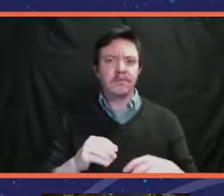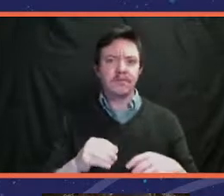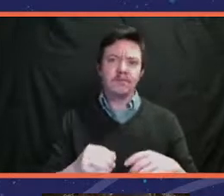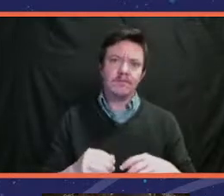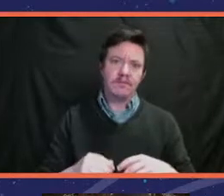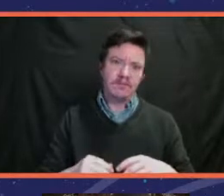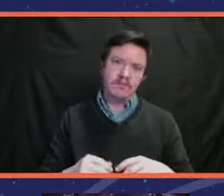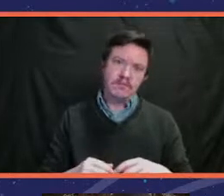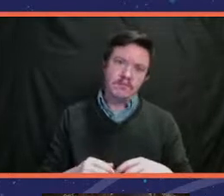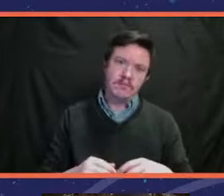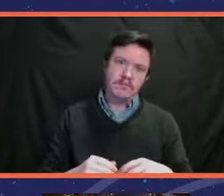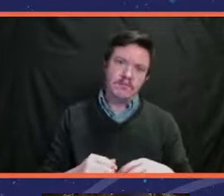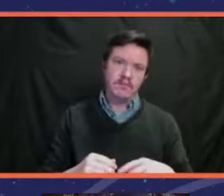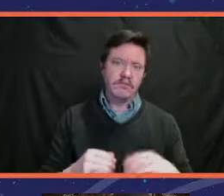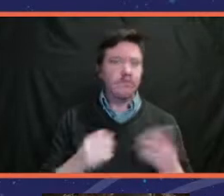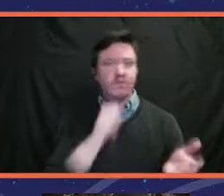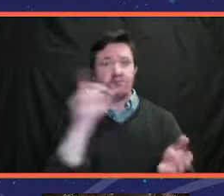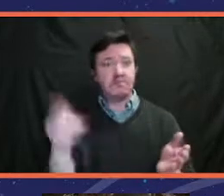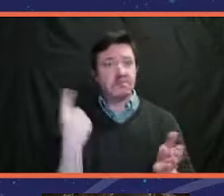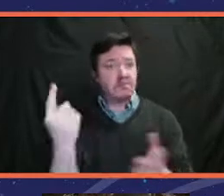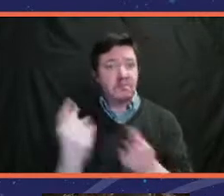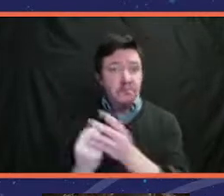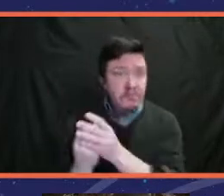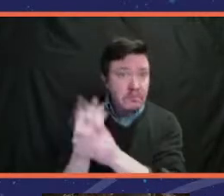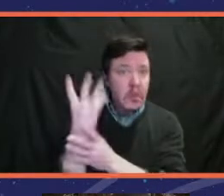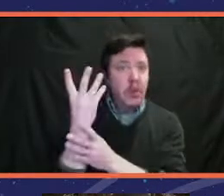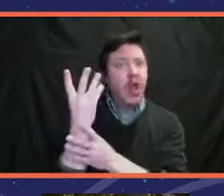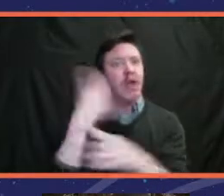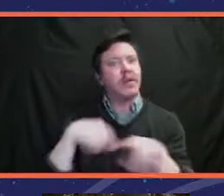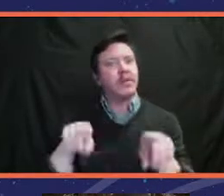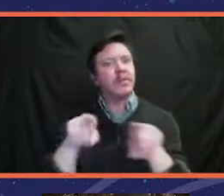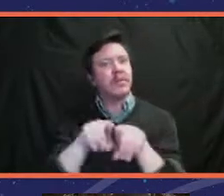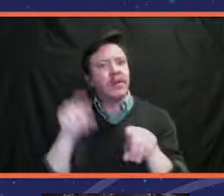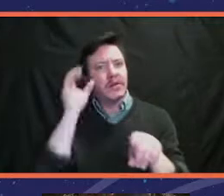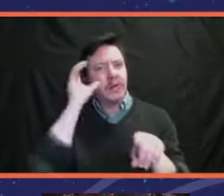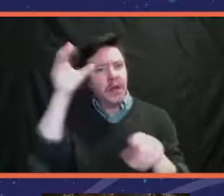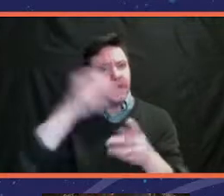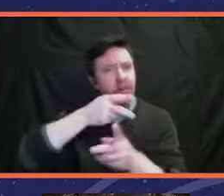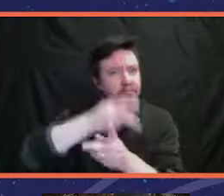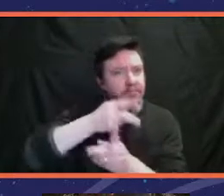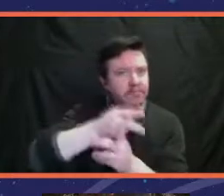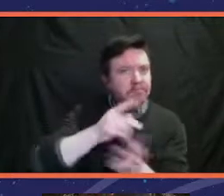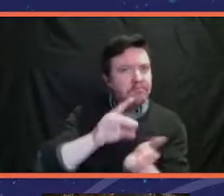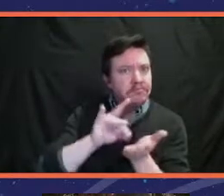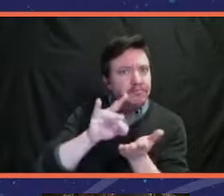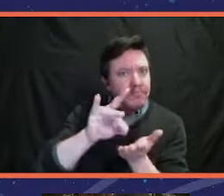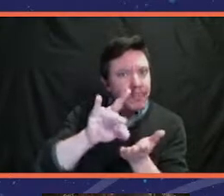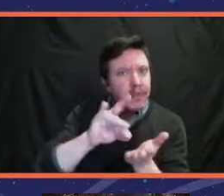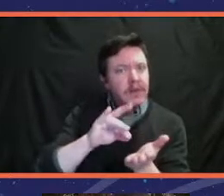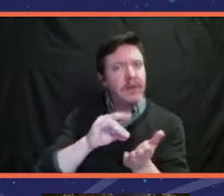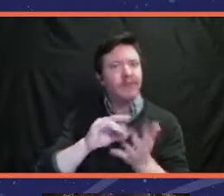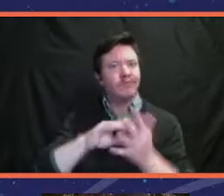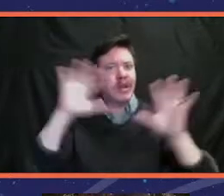you know, growing plants, but also the concept of seed keeping and climate change and